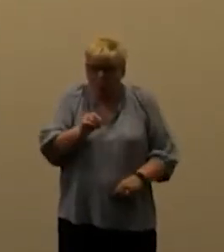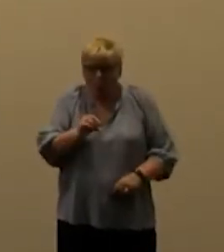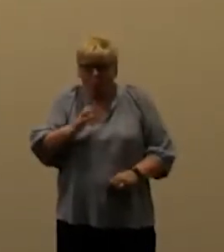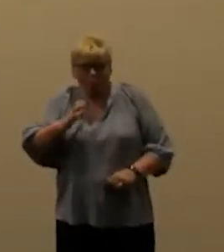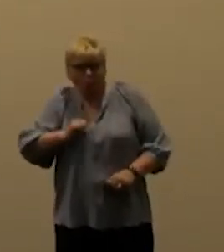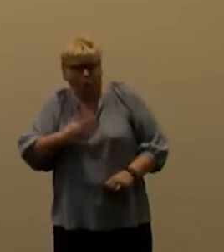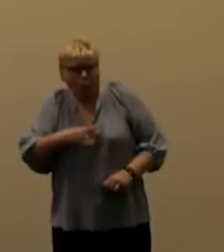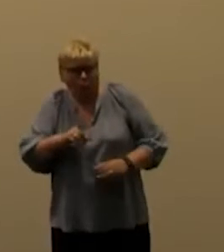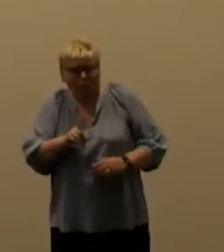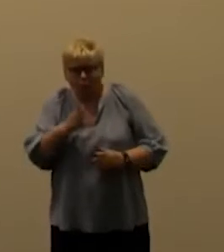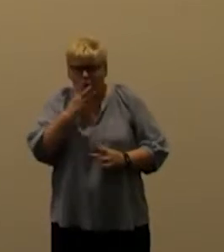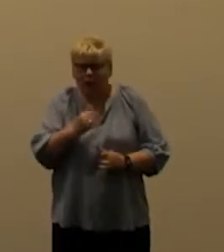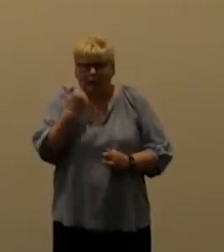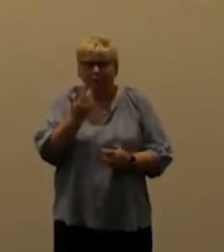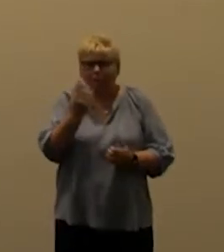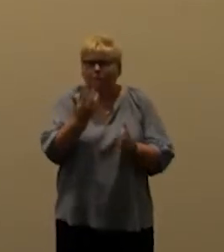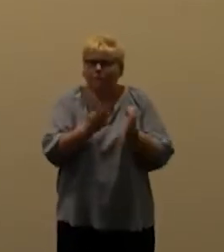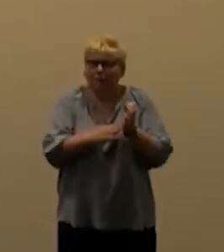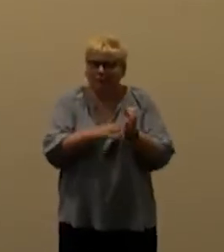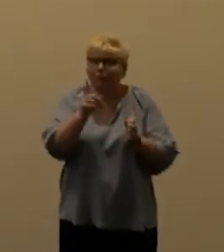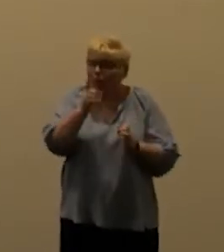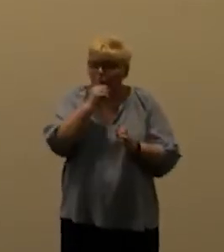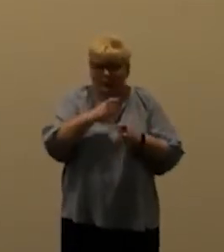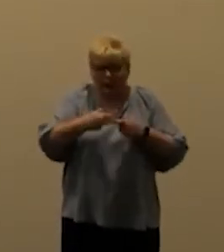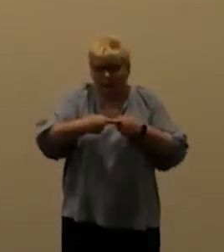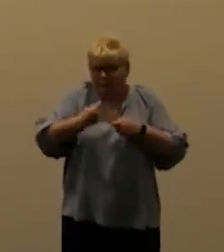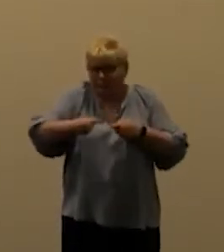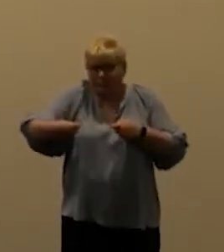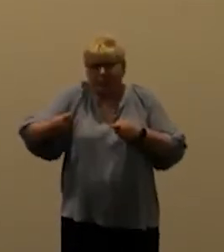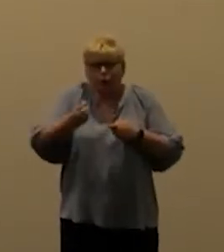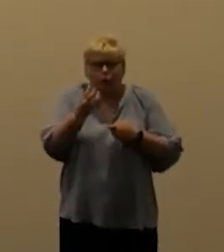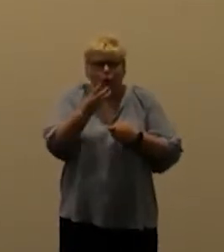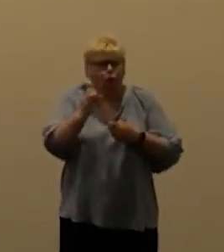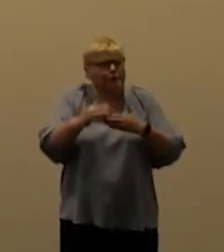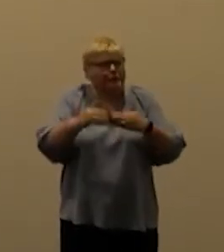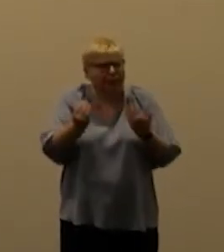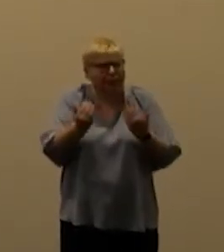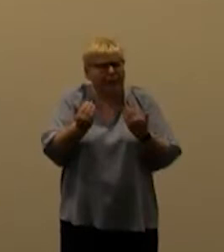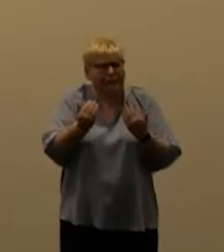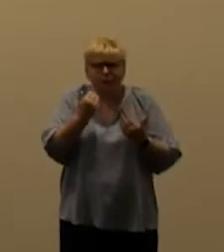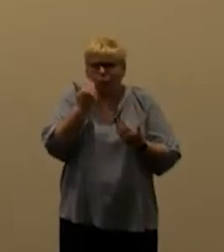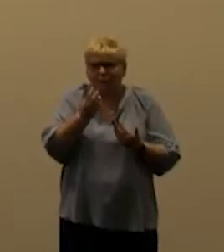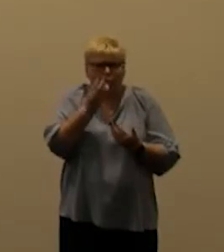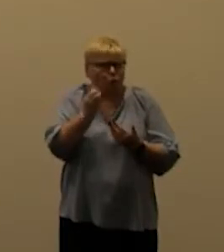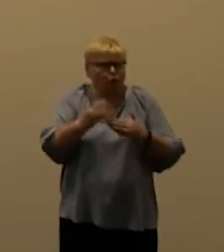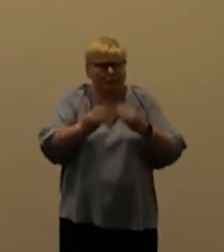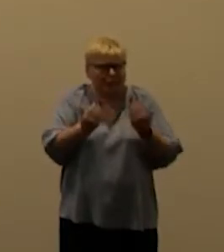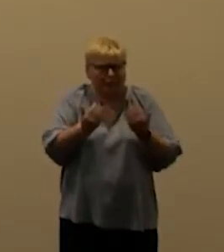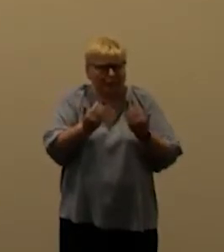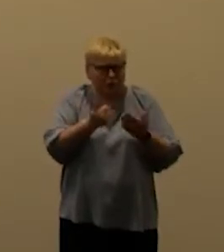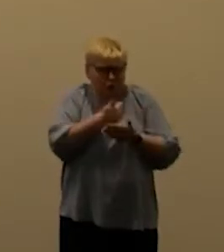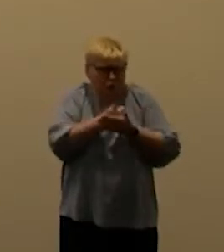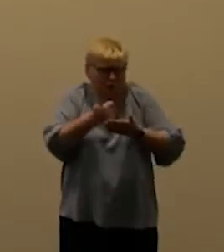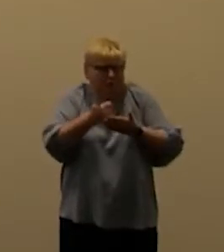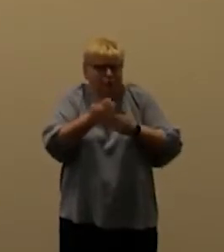I think it's 15 minutes by default, but you can expand it up to, I think, 30 days, so a consistency check every 30 days if you want.